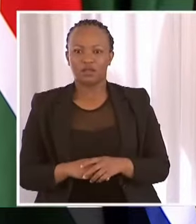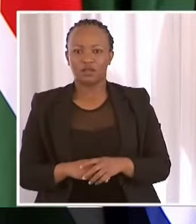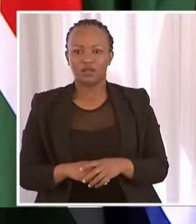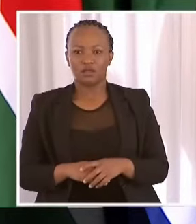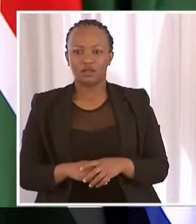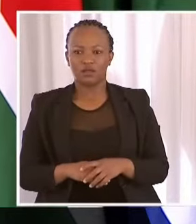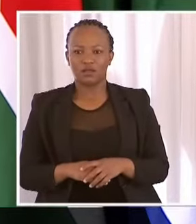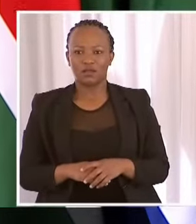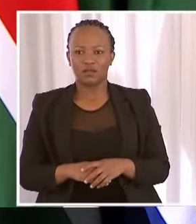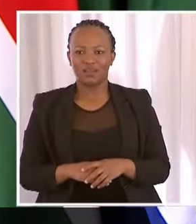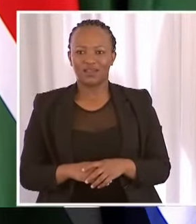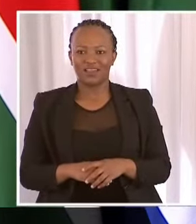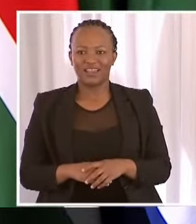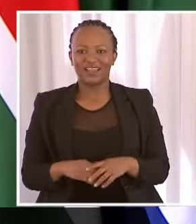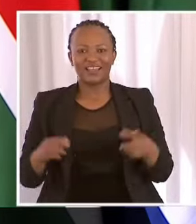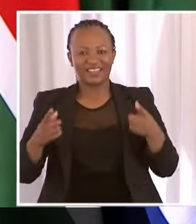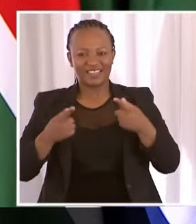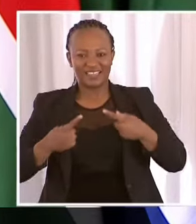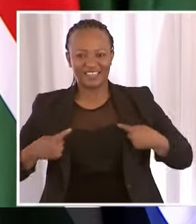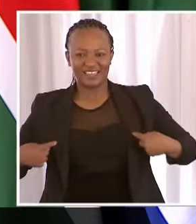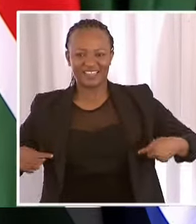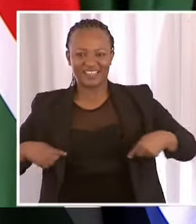Galutuli, napi napi.